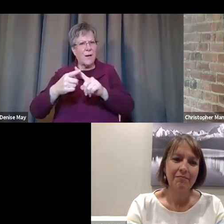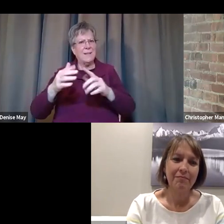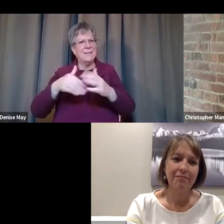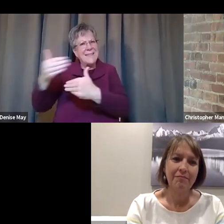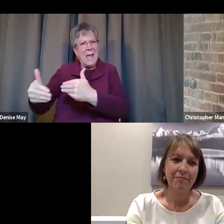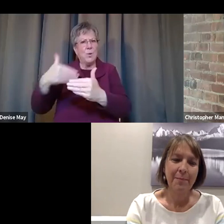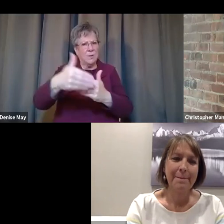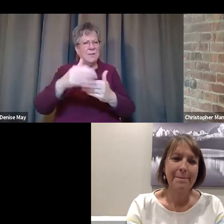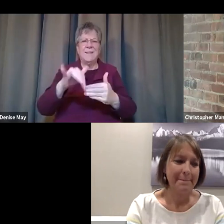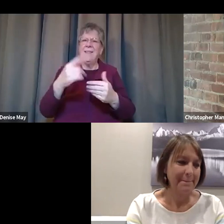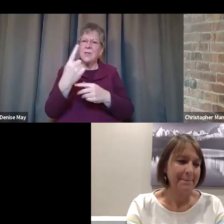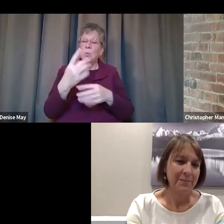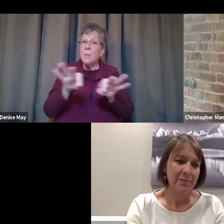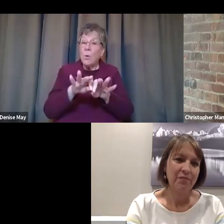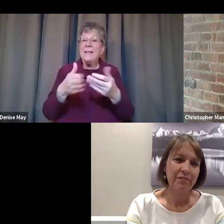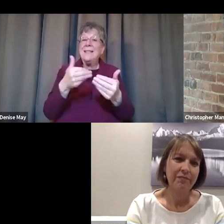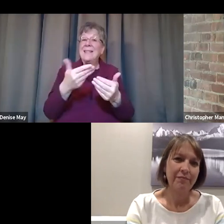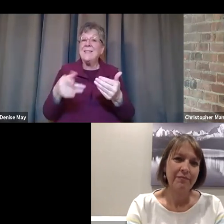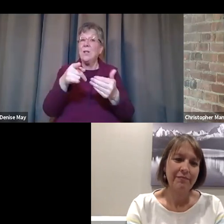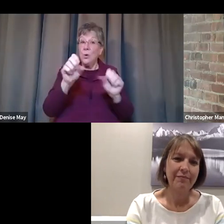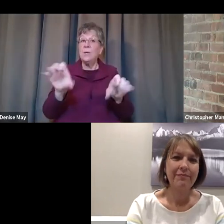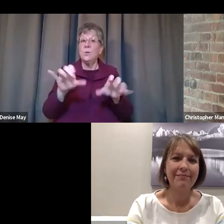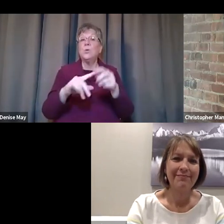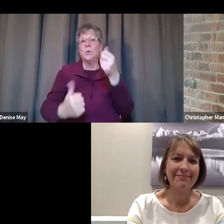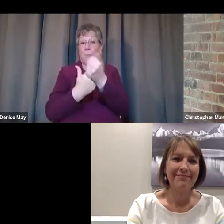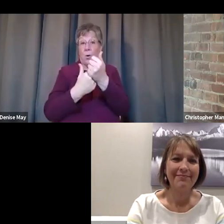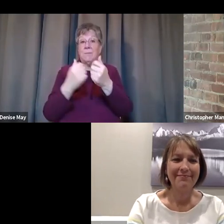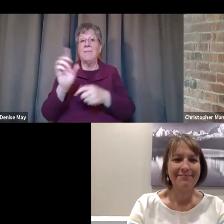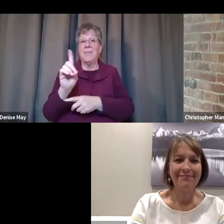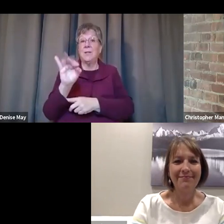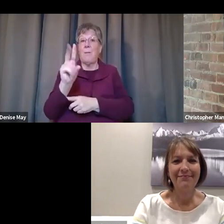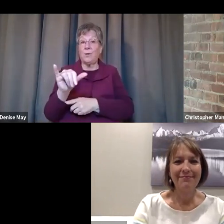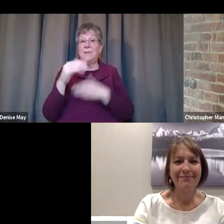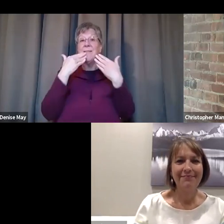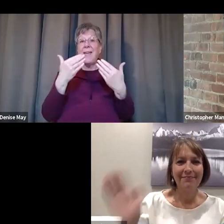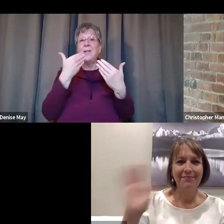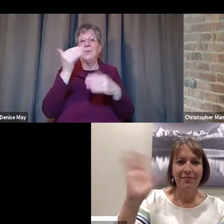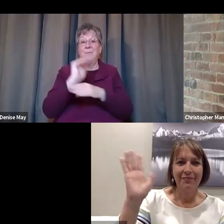easy and important thing you can do to sustain our democracy. Thank you and good night.